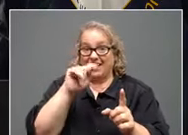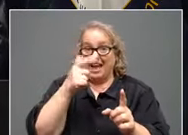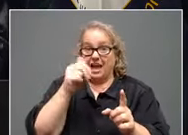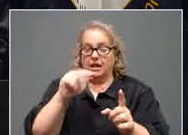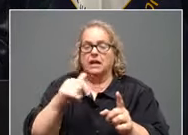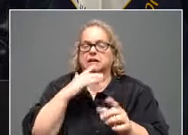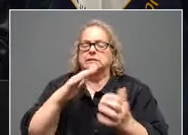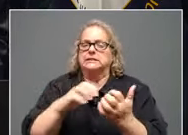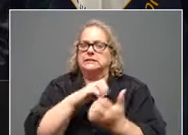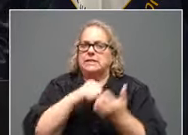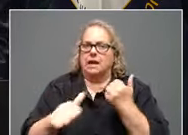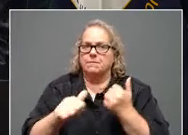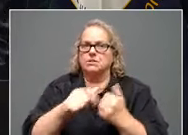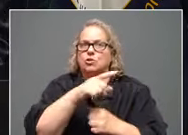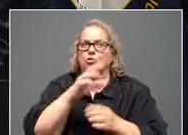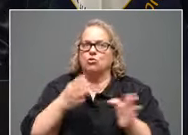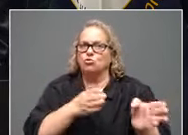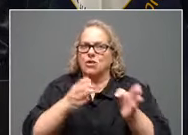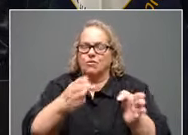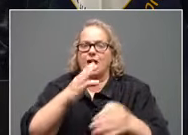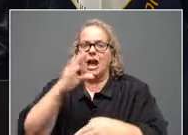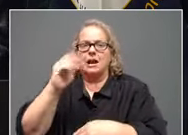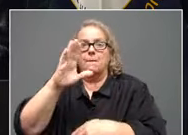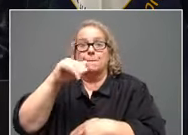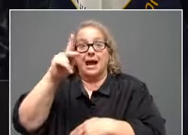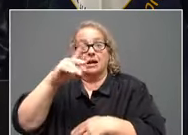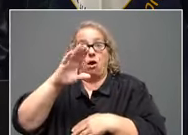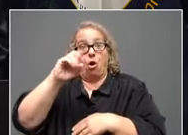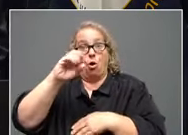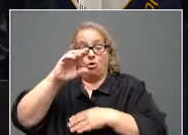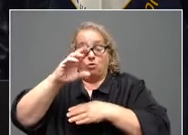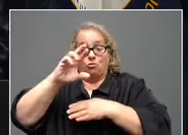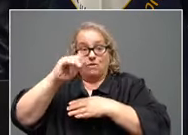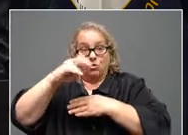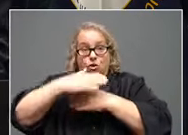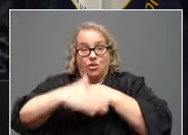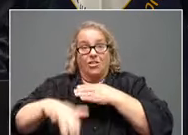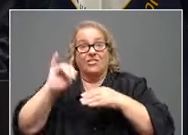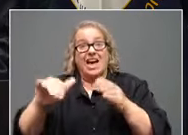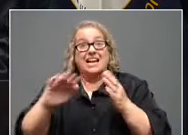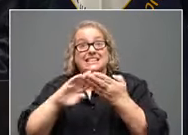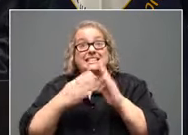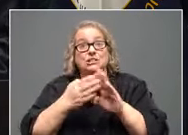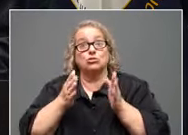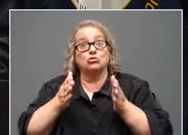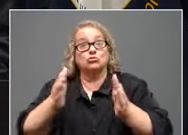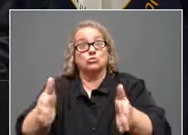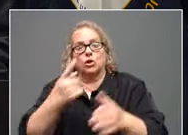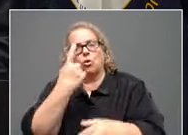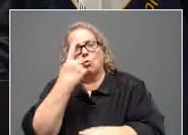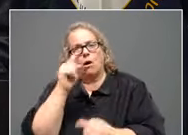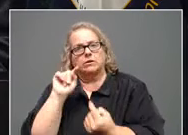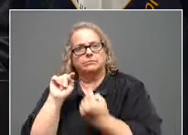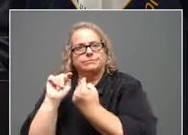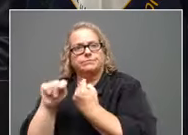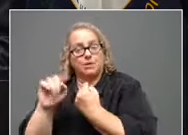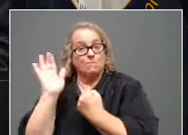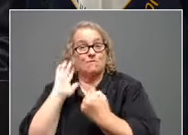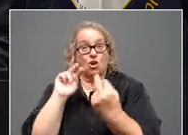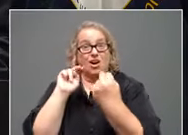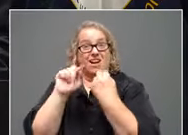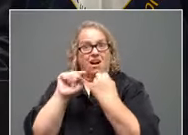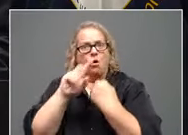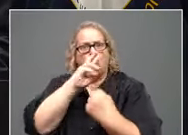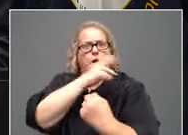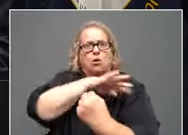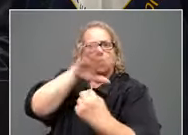of the embankment has been so severe that this city street has been reduced to one lane of traffic. So we've announced our